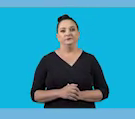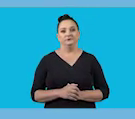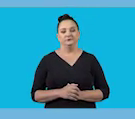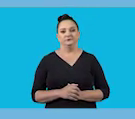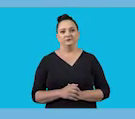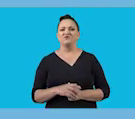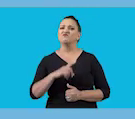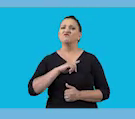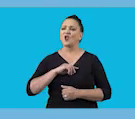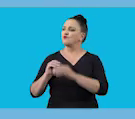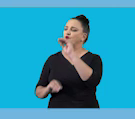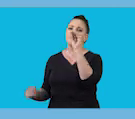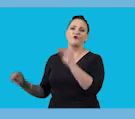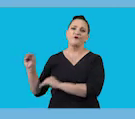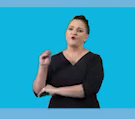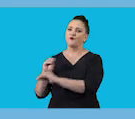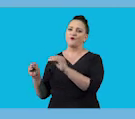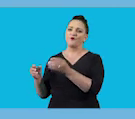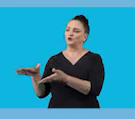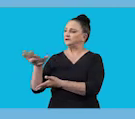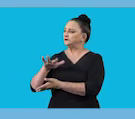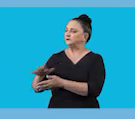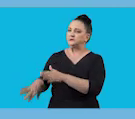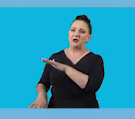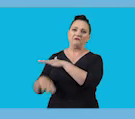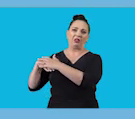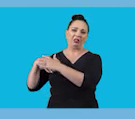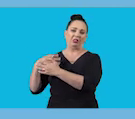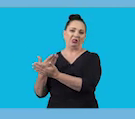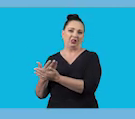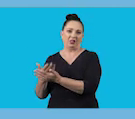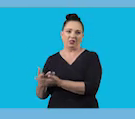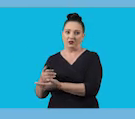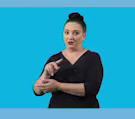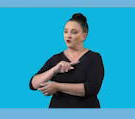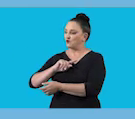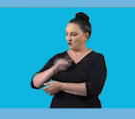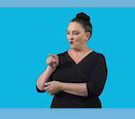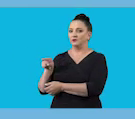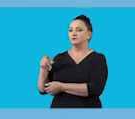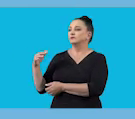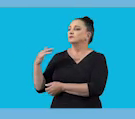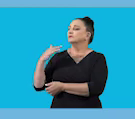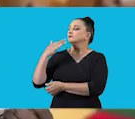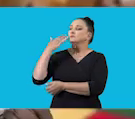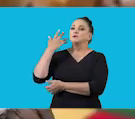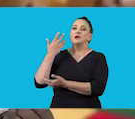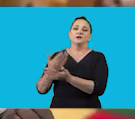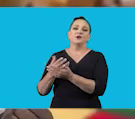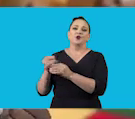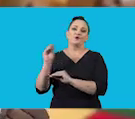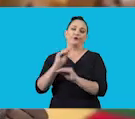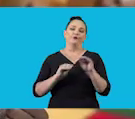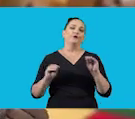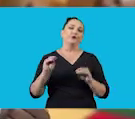are able to move around randomly, fill up the entire space, and that is why you can be able to smell that perfume that is being